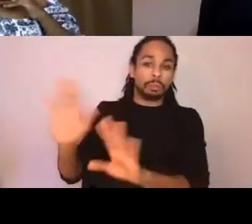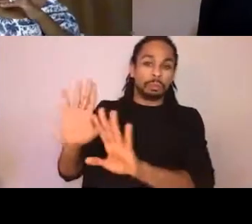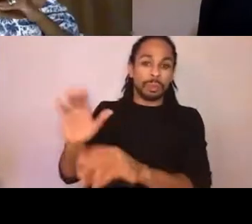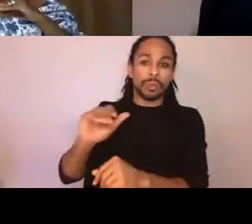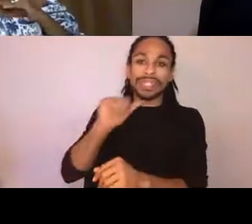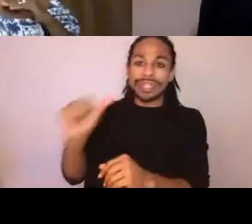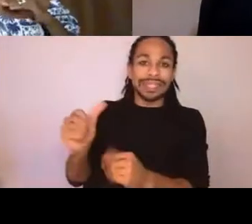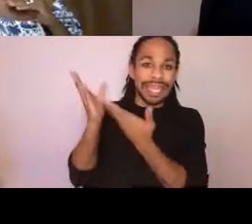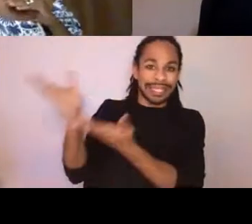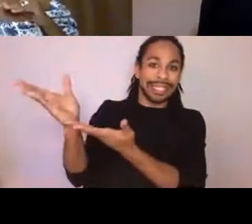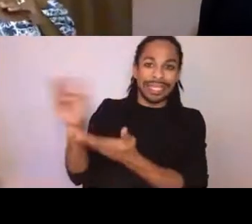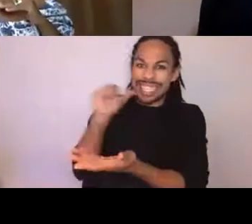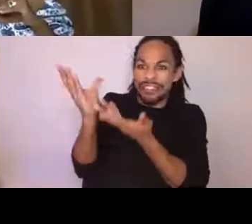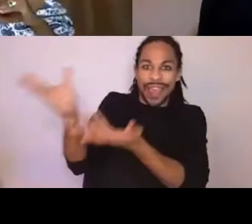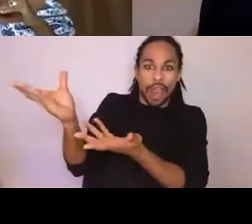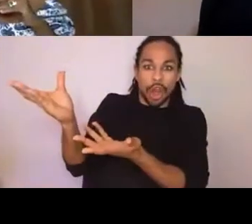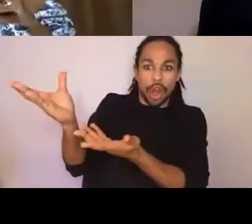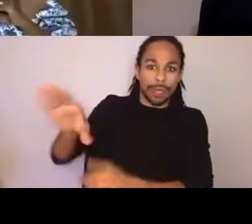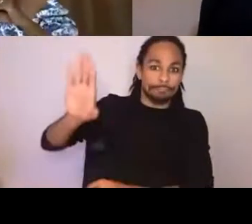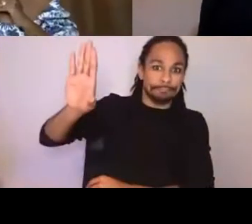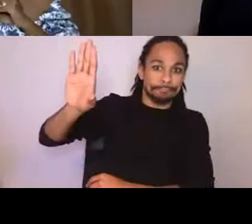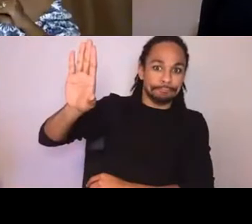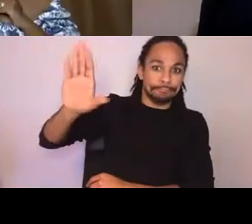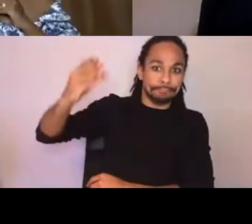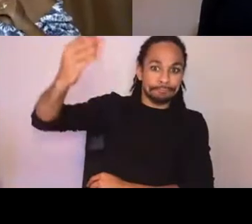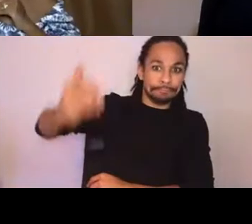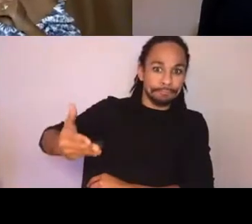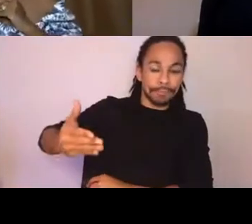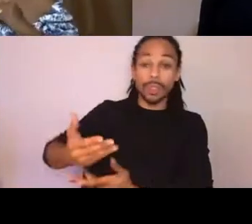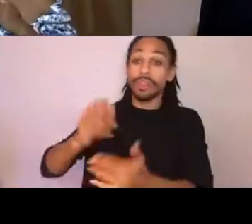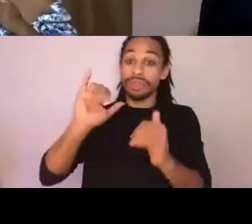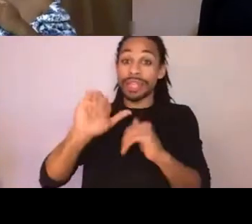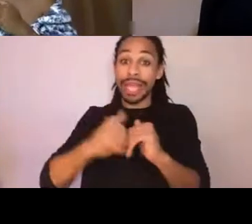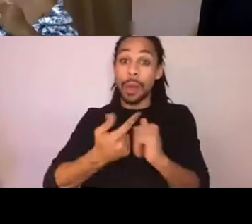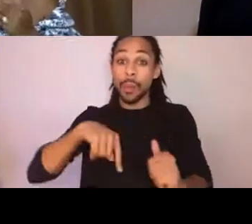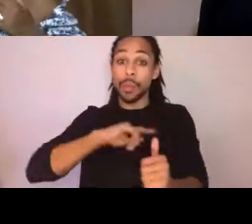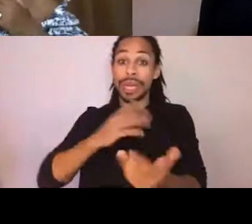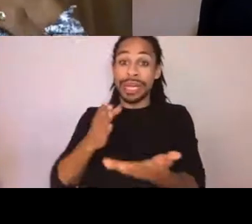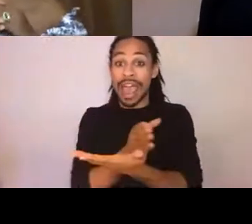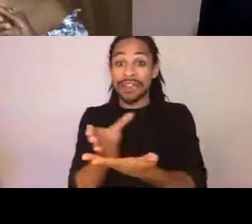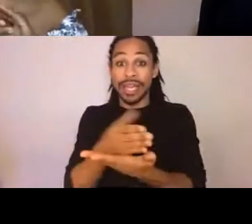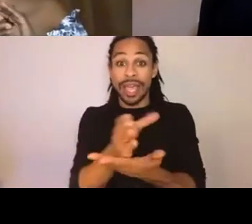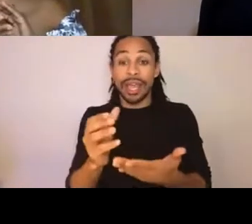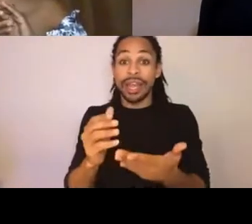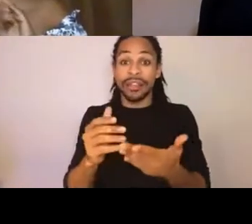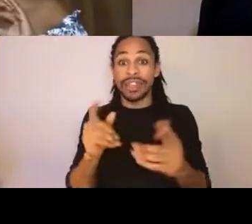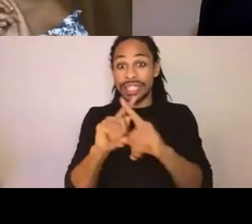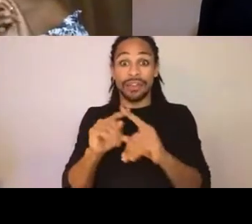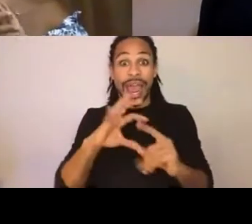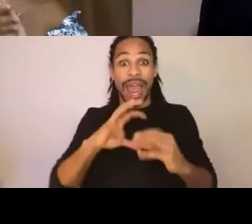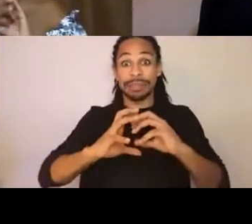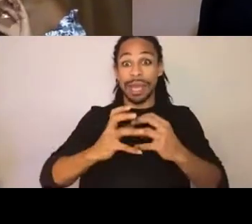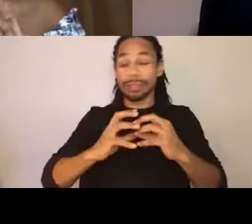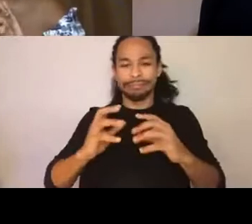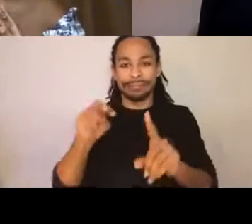the way we approach how we navigate all aspects of the work that we do. And I think that not